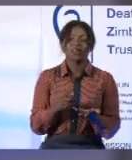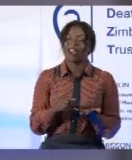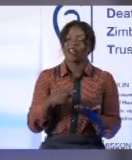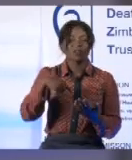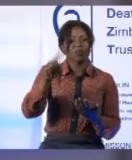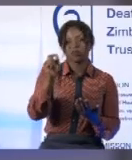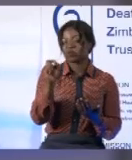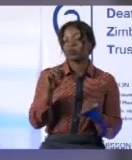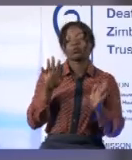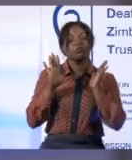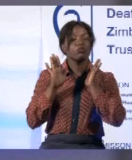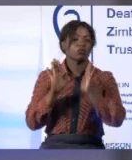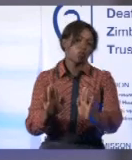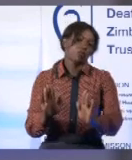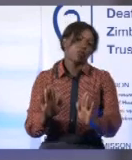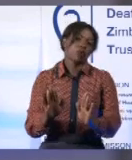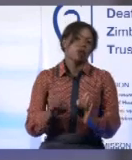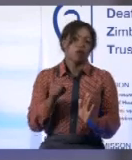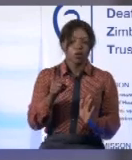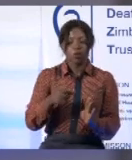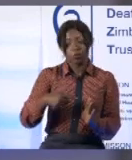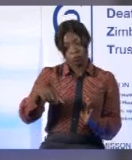Then I started to look after my younger brother.